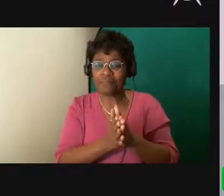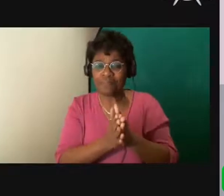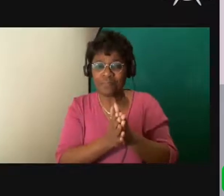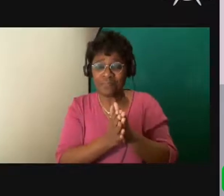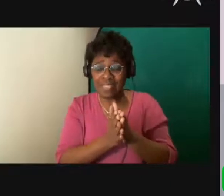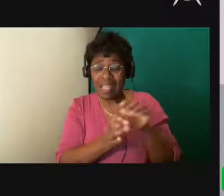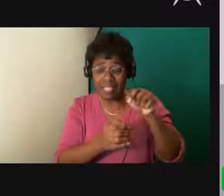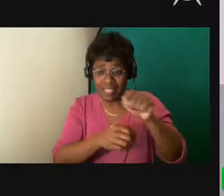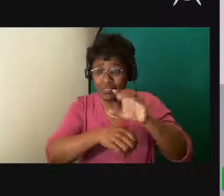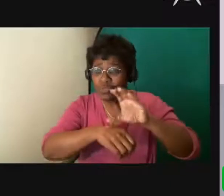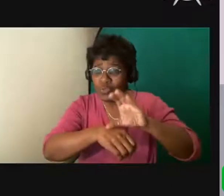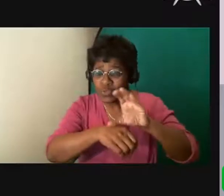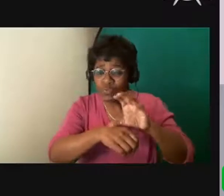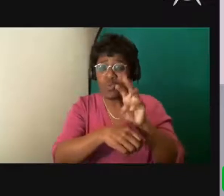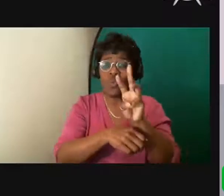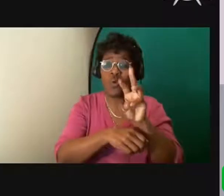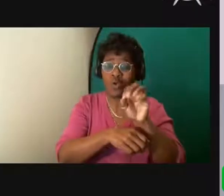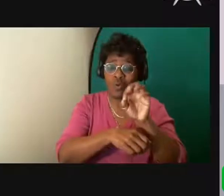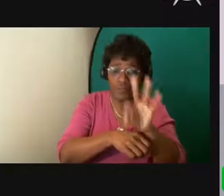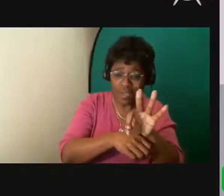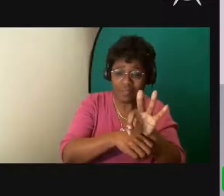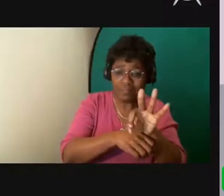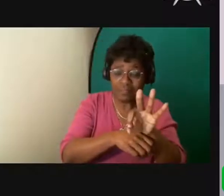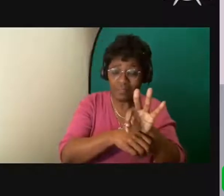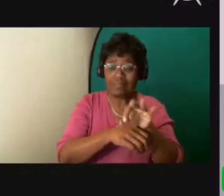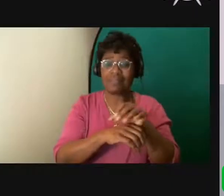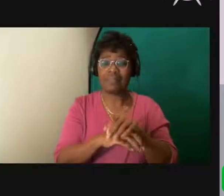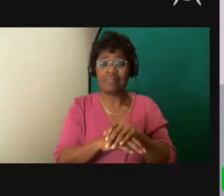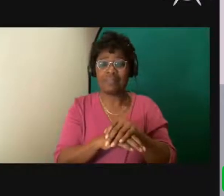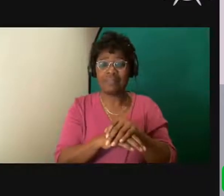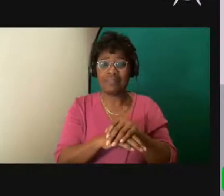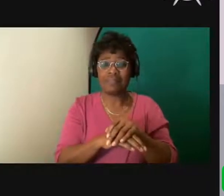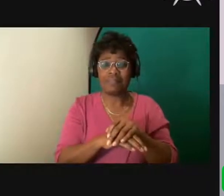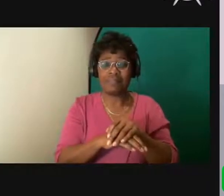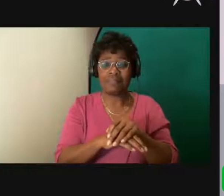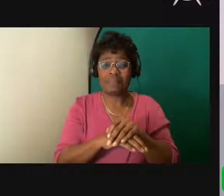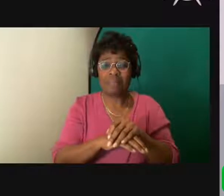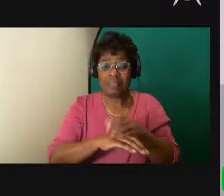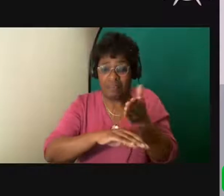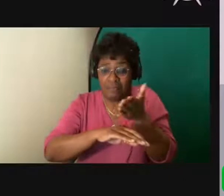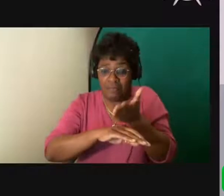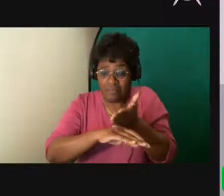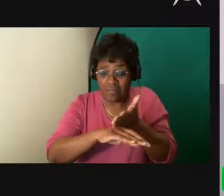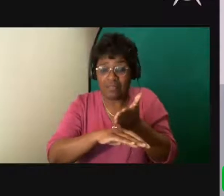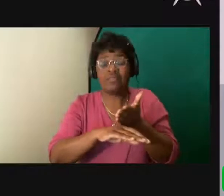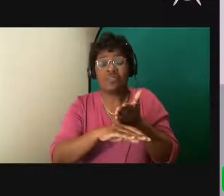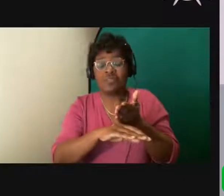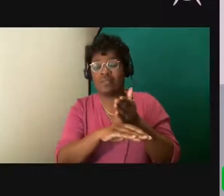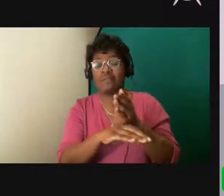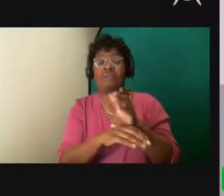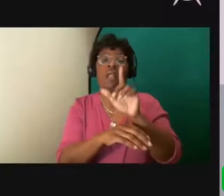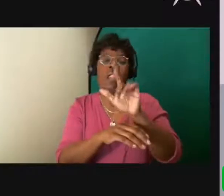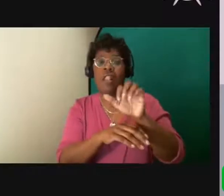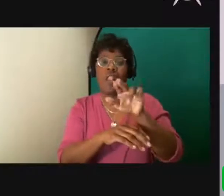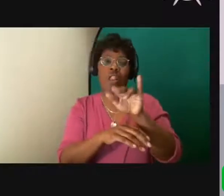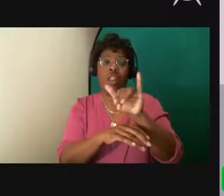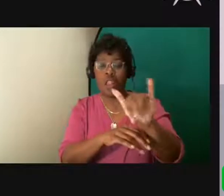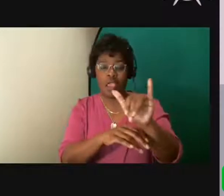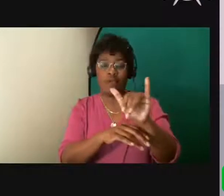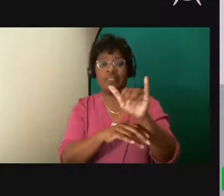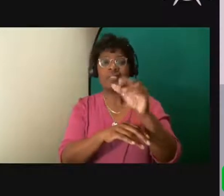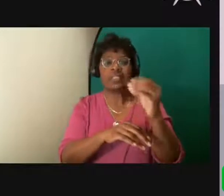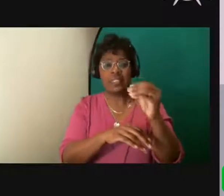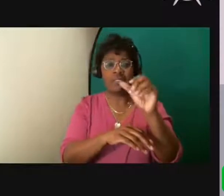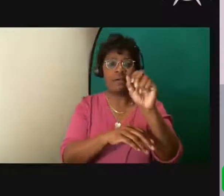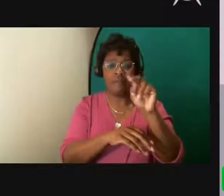Church of Jesus Christ, Inc., where our founder is Bishop Larry Frazier Sr. and First Lady Anita Frazier. Our